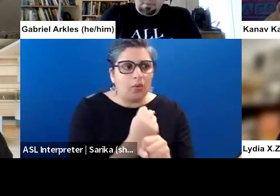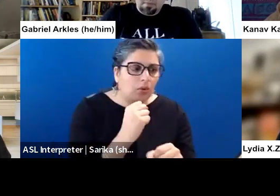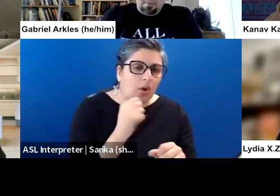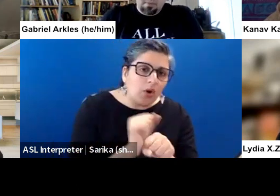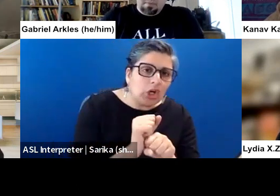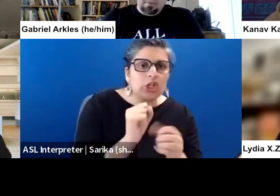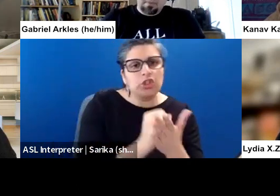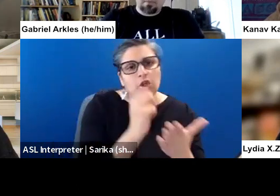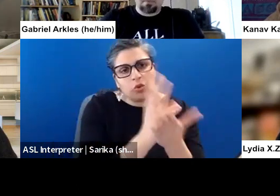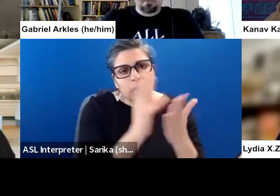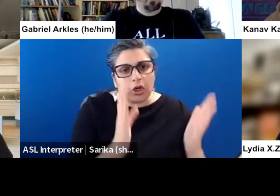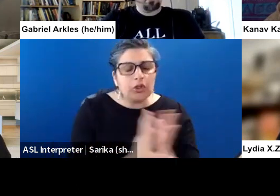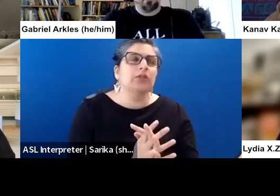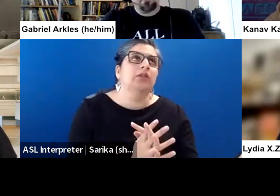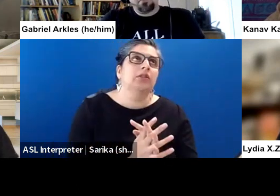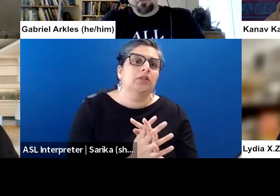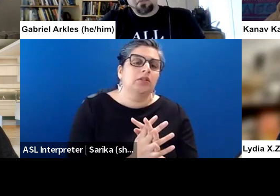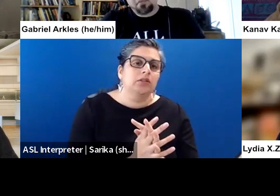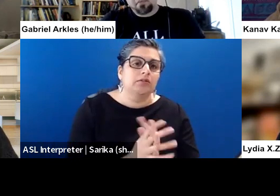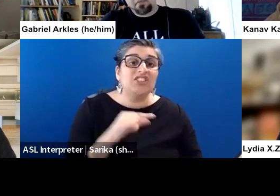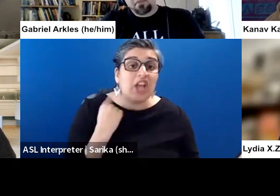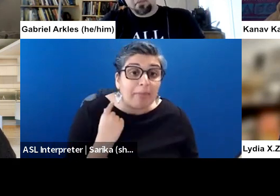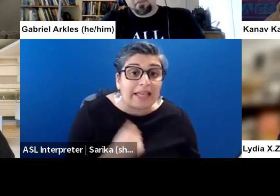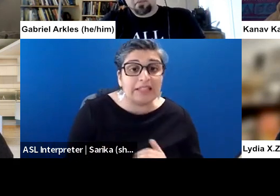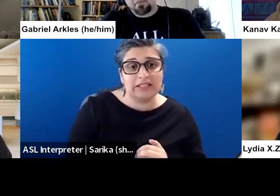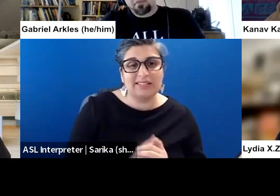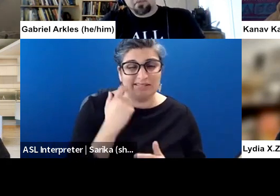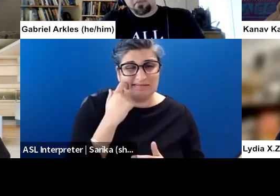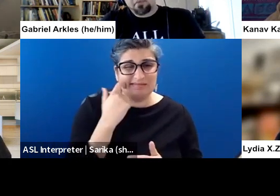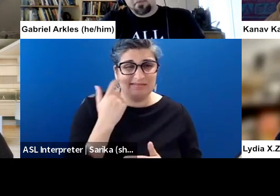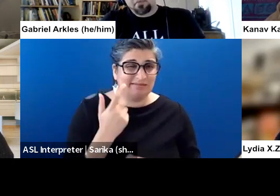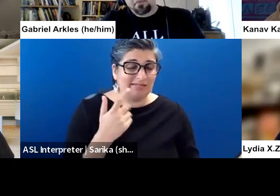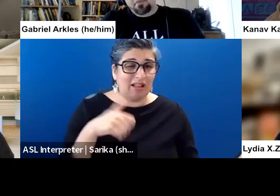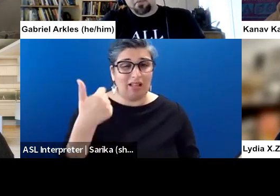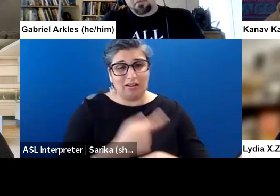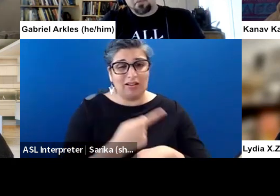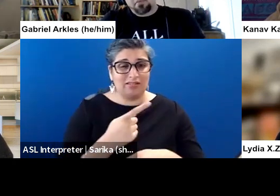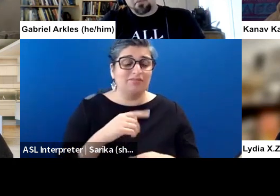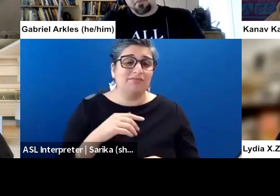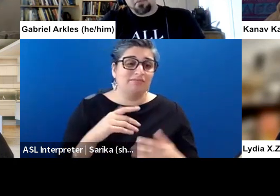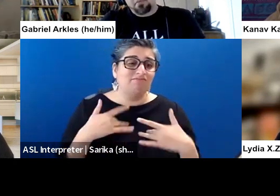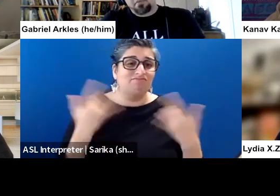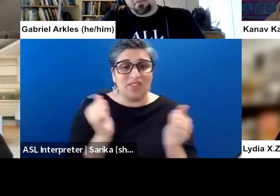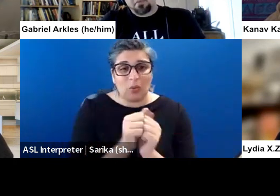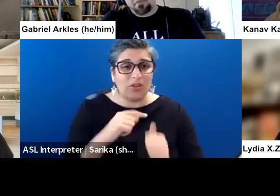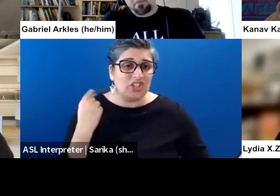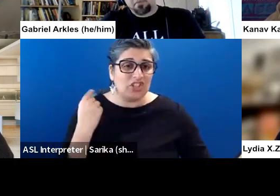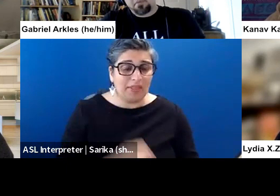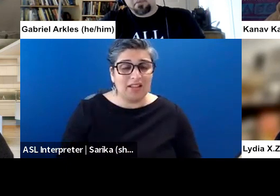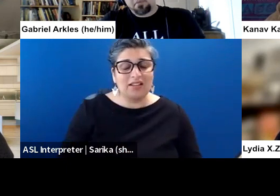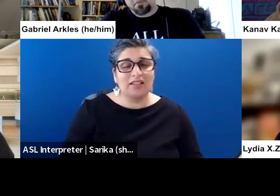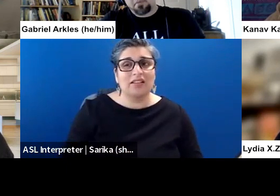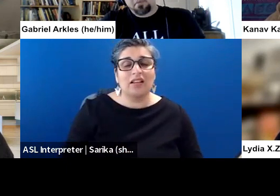workers, chaplains. We just had an event the other day with a chaplain, former chaplain from Alderson Federal Prison Camp, and as well